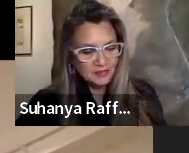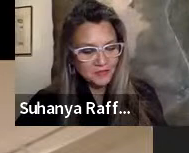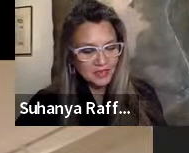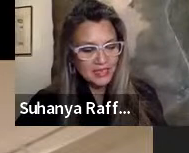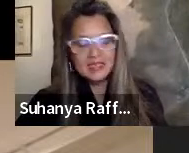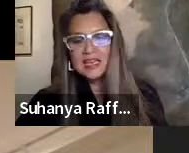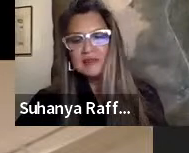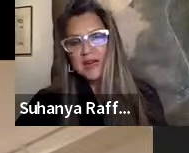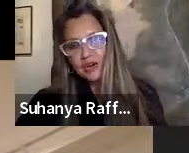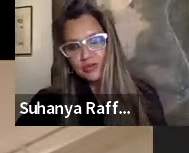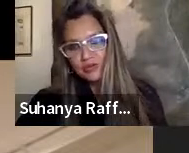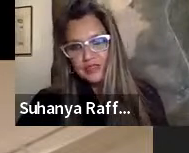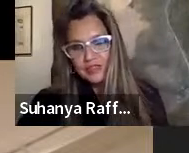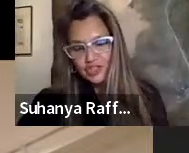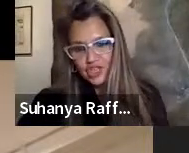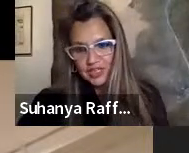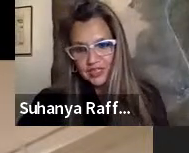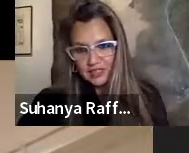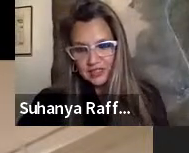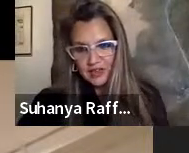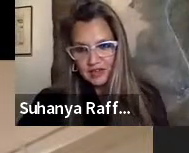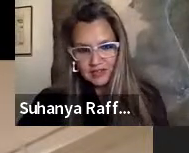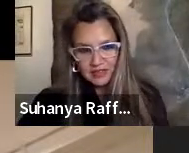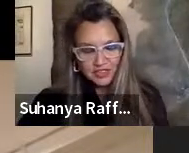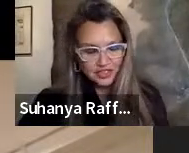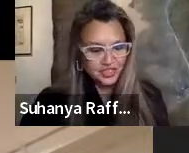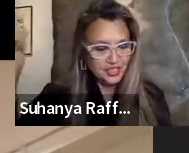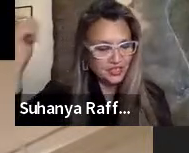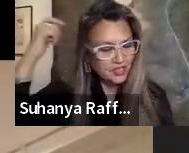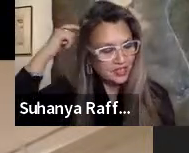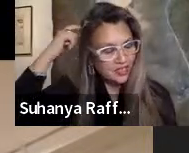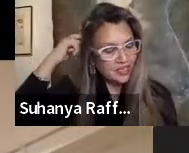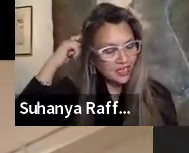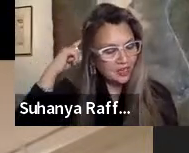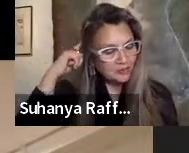by Lin Tian Mao, who is a Chinese artist.